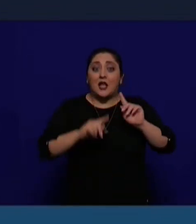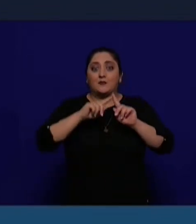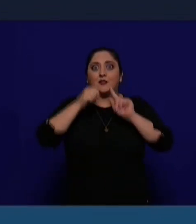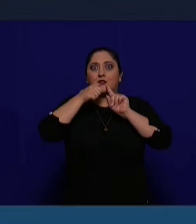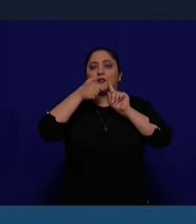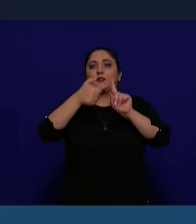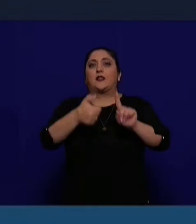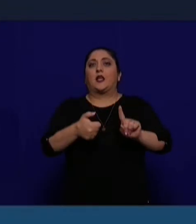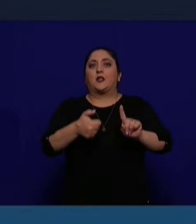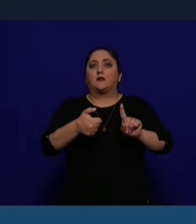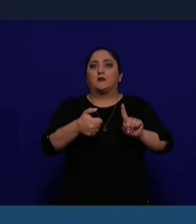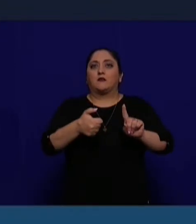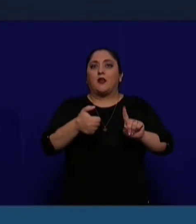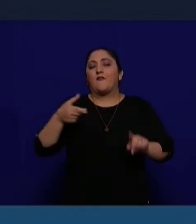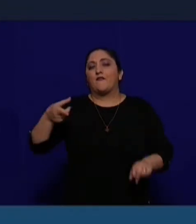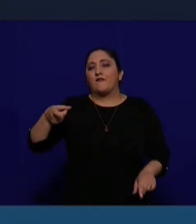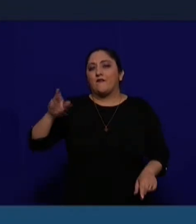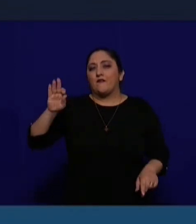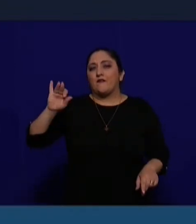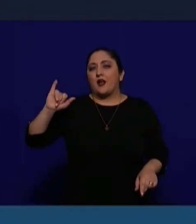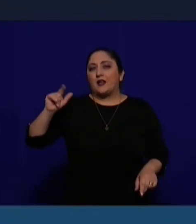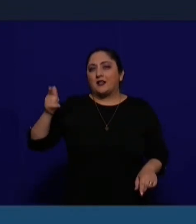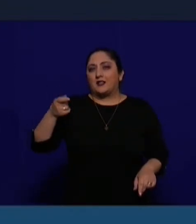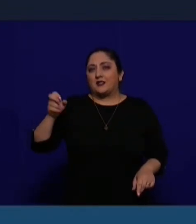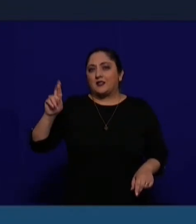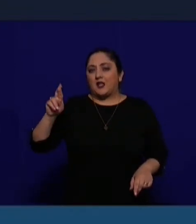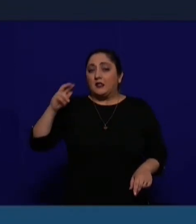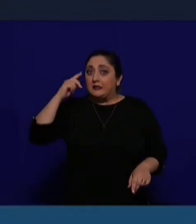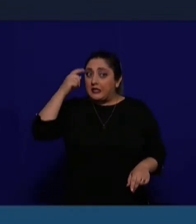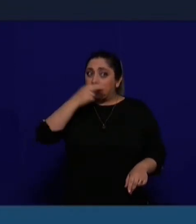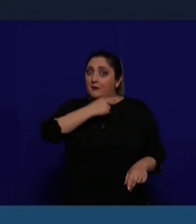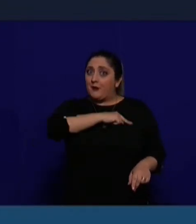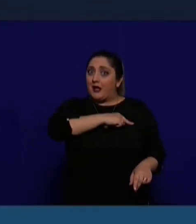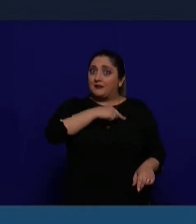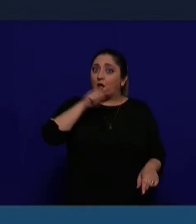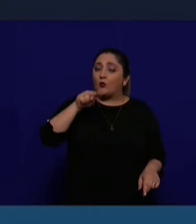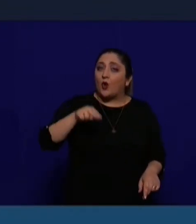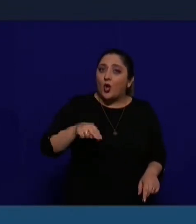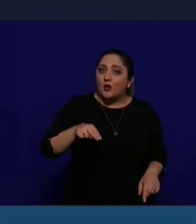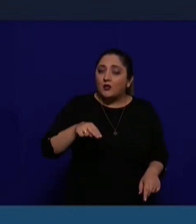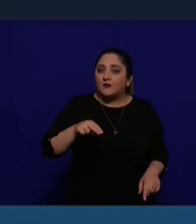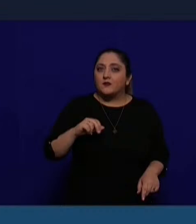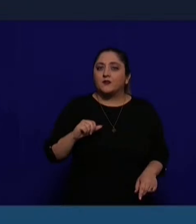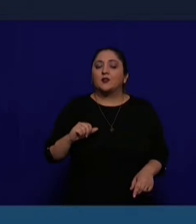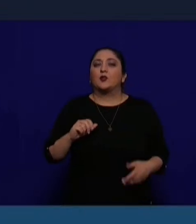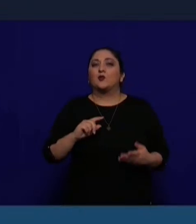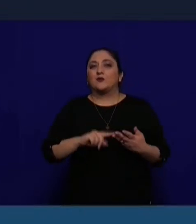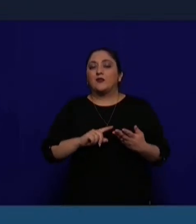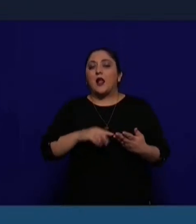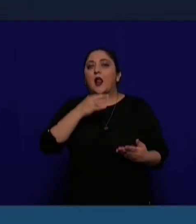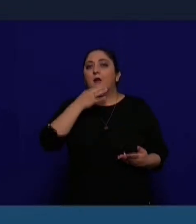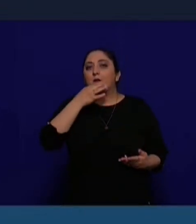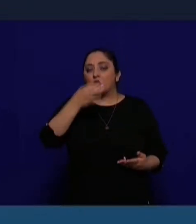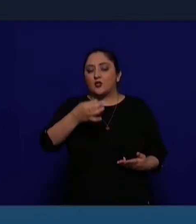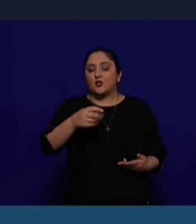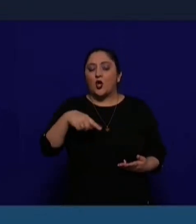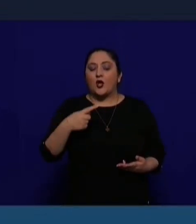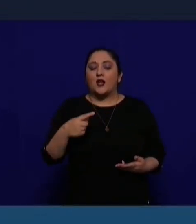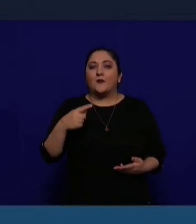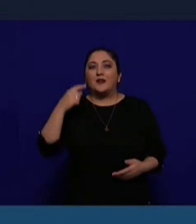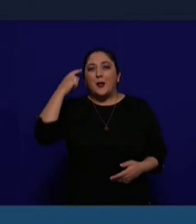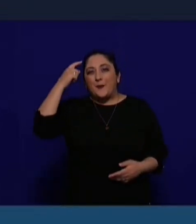tal-Pfizer-BioNTech. Malta hemm xi pjanijiet dan ir-rigward u l-aħħar domanda, il-pjan oriġinali kien il-pajjiż jilħaq il-herd